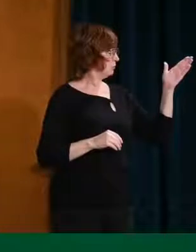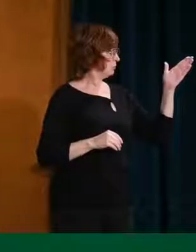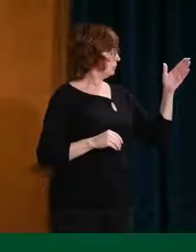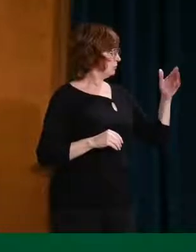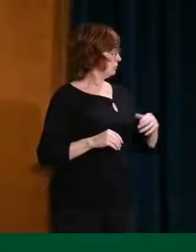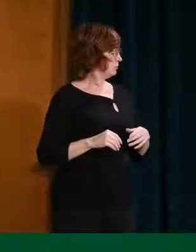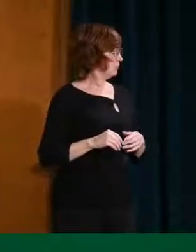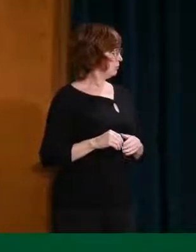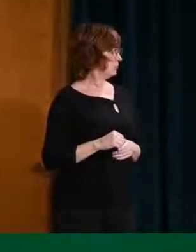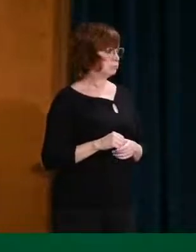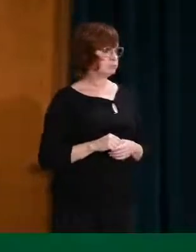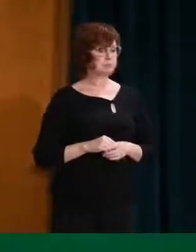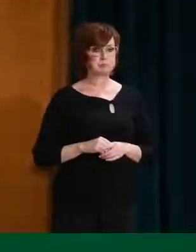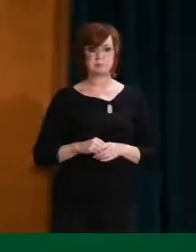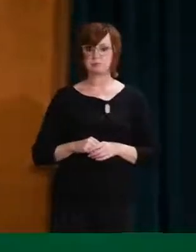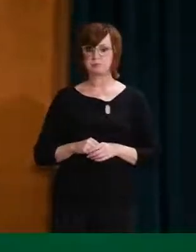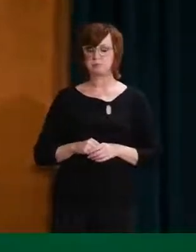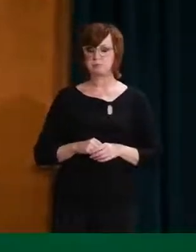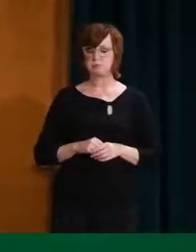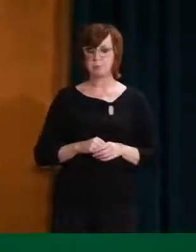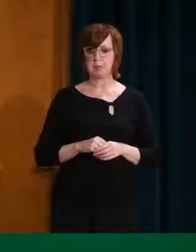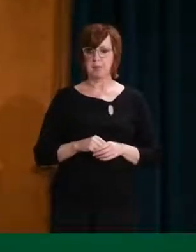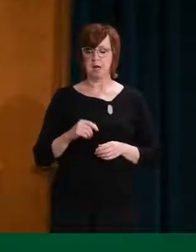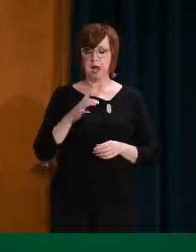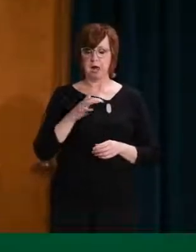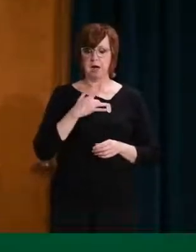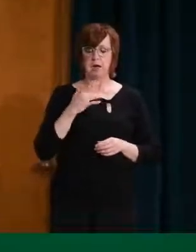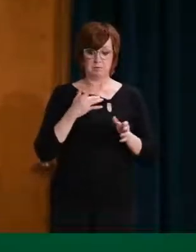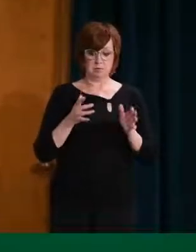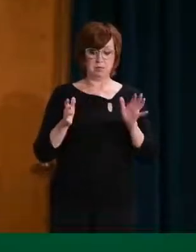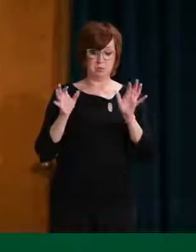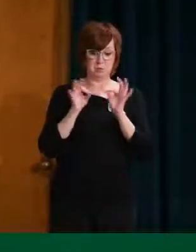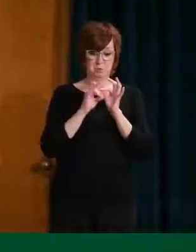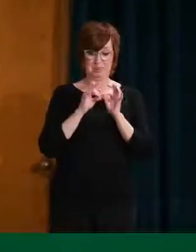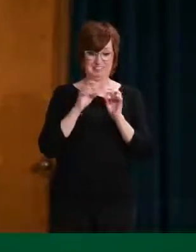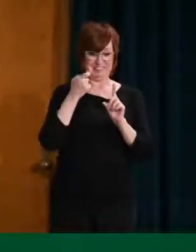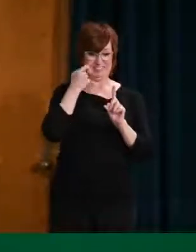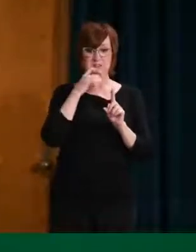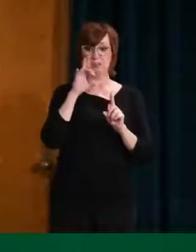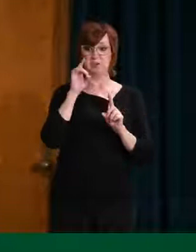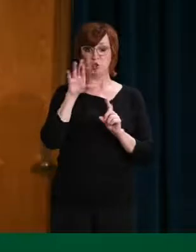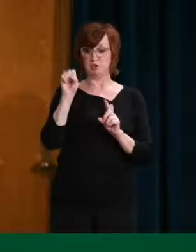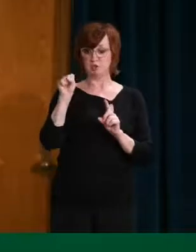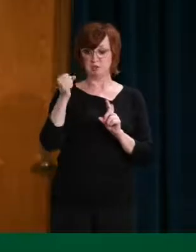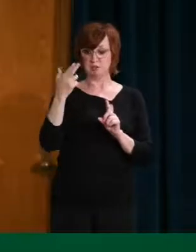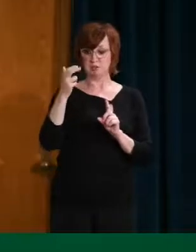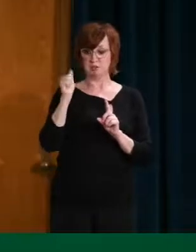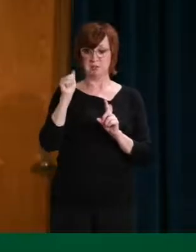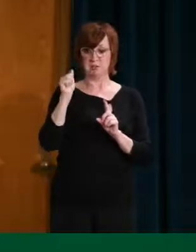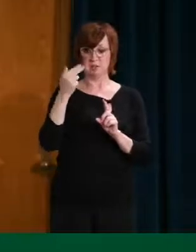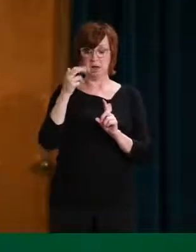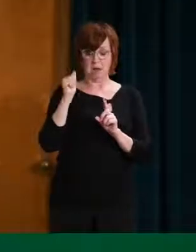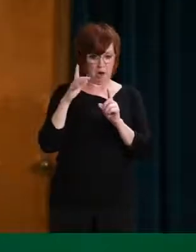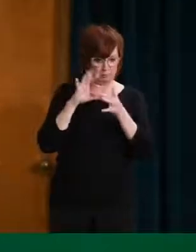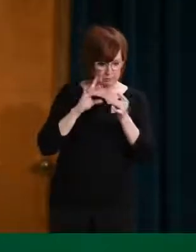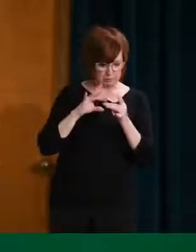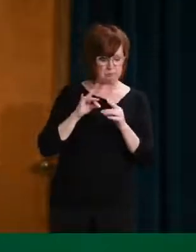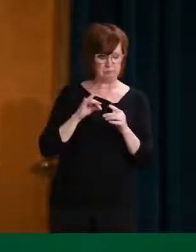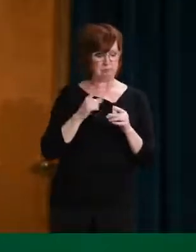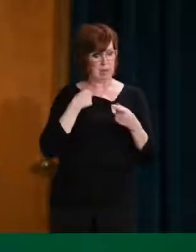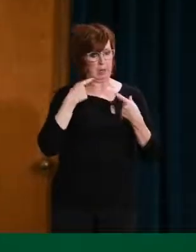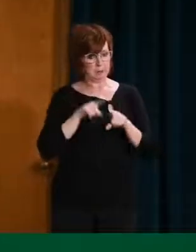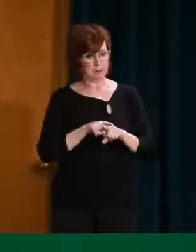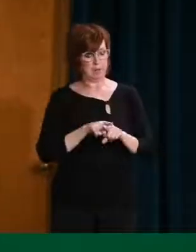I think the key thing is exactly what Dr. Shahab was saying, is making sure that when we are working